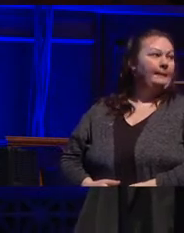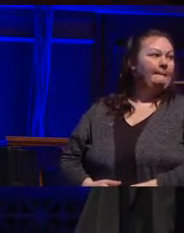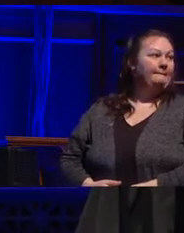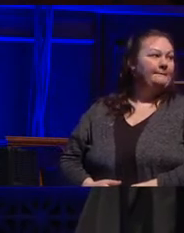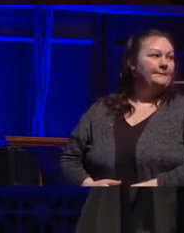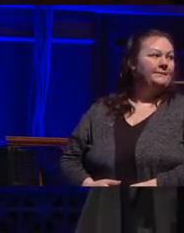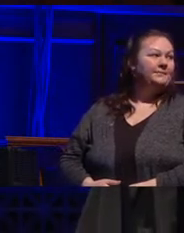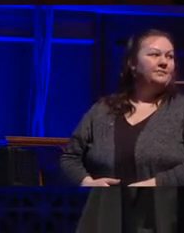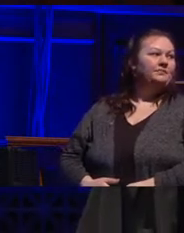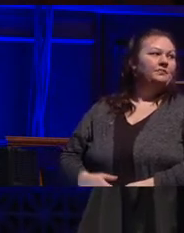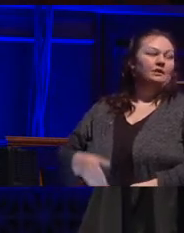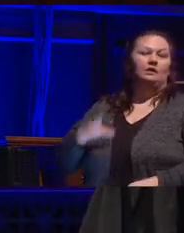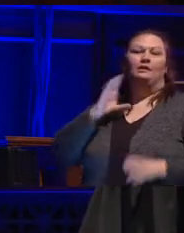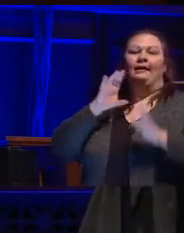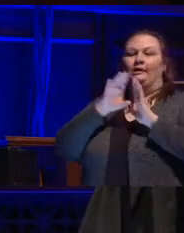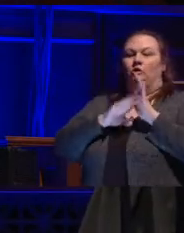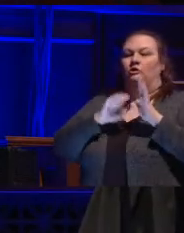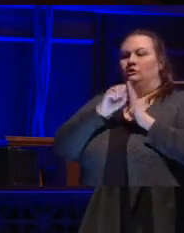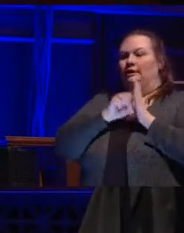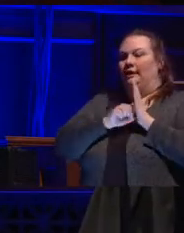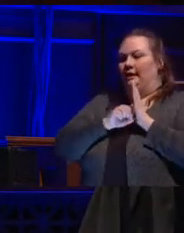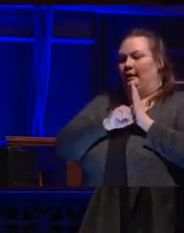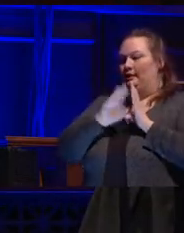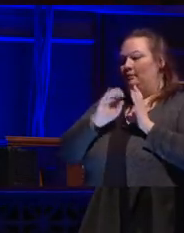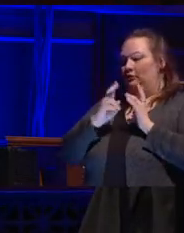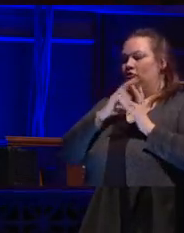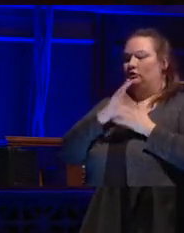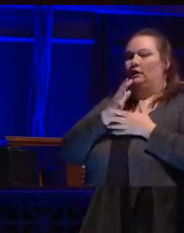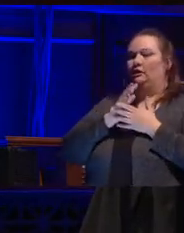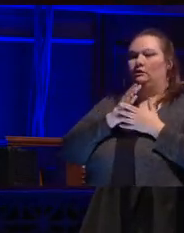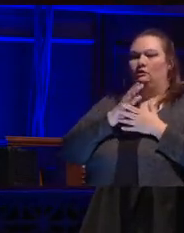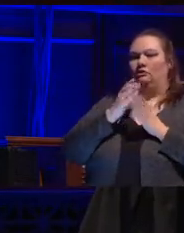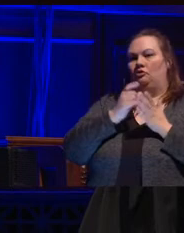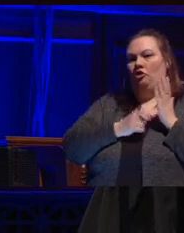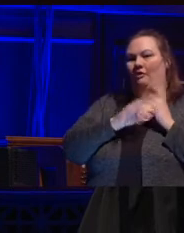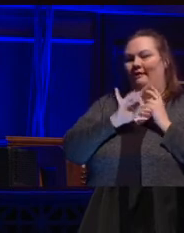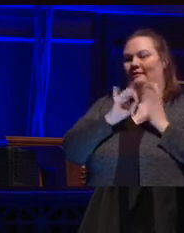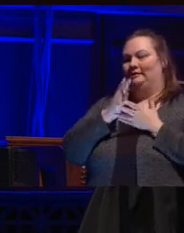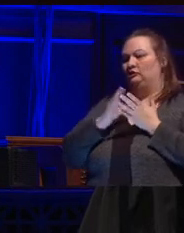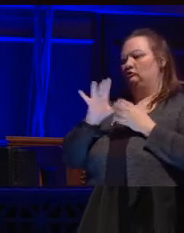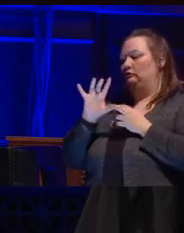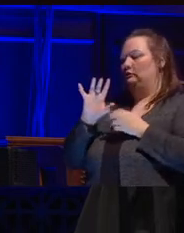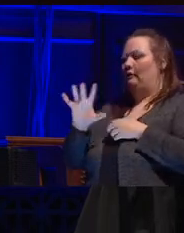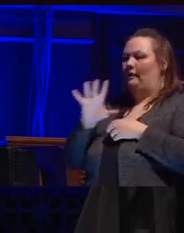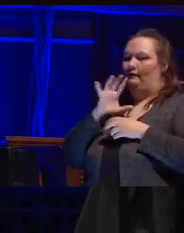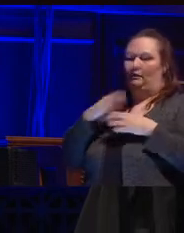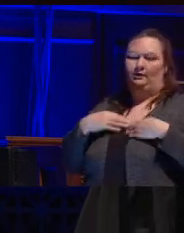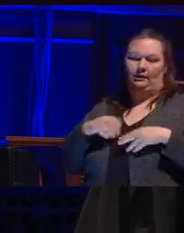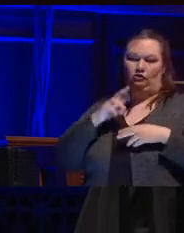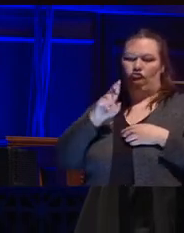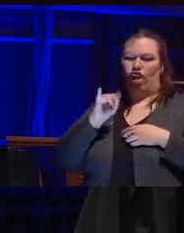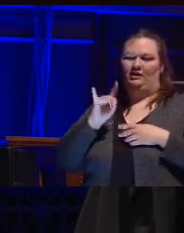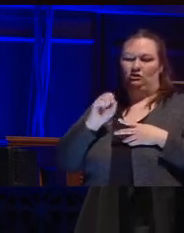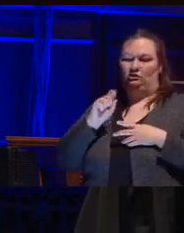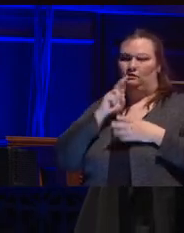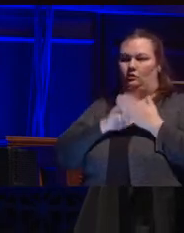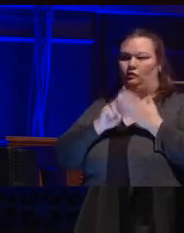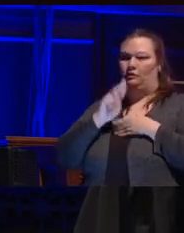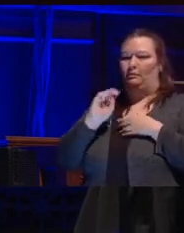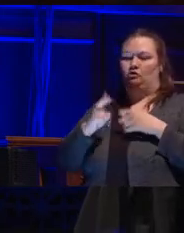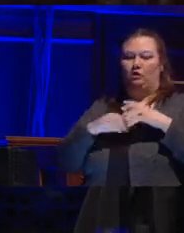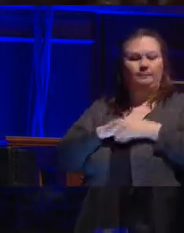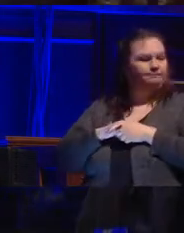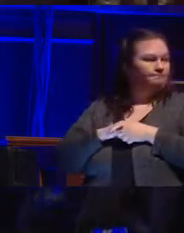The Constitution of the State of Michigan, in Article 8, Section 5, establishes a body corporate known as the Regents of the University of